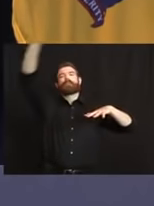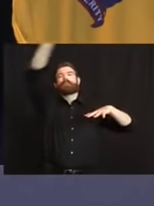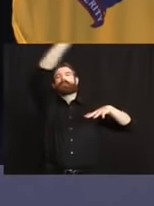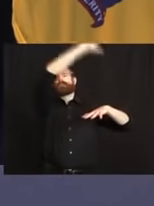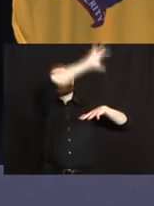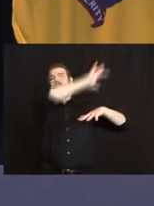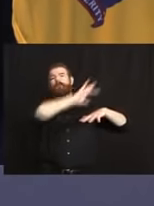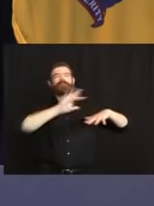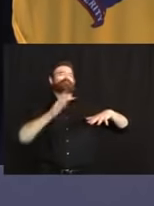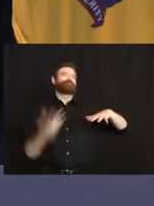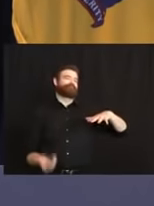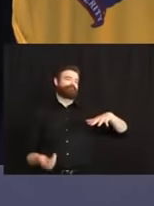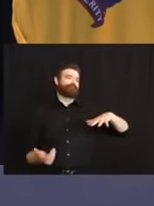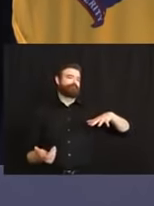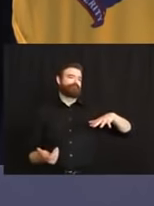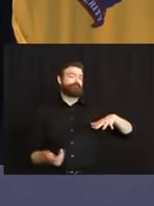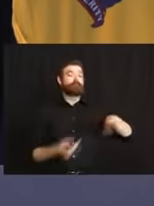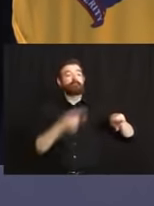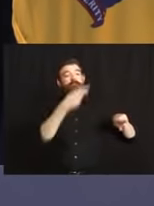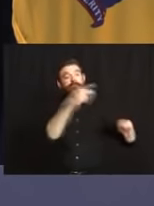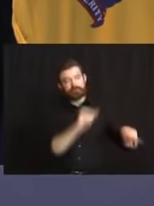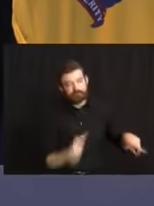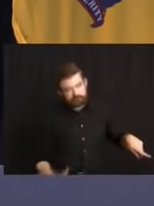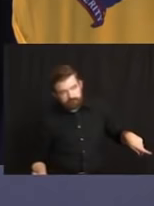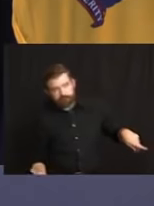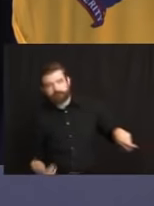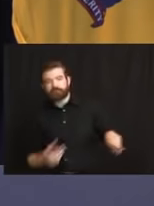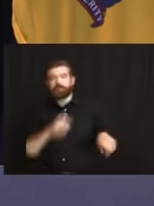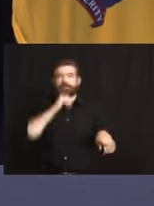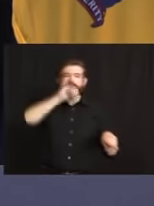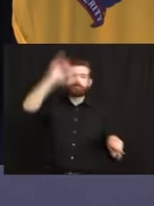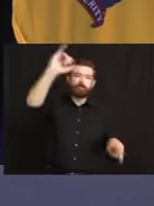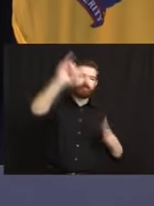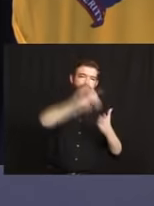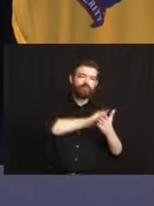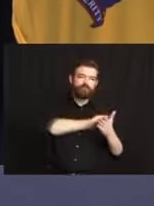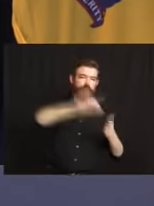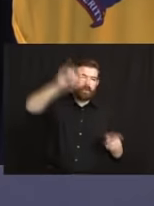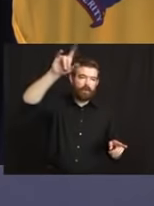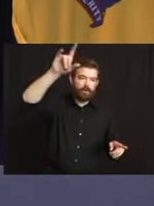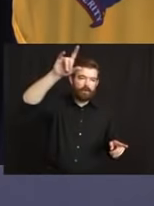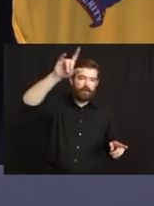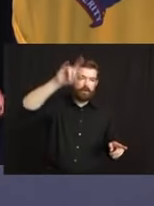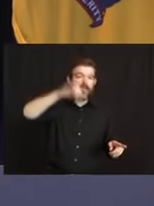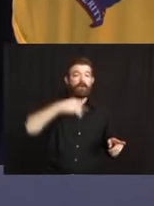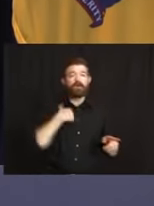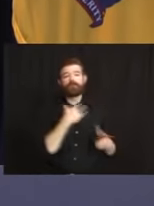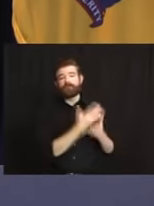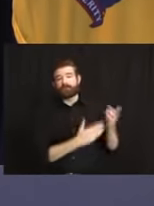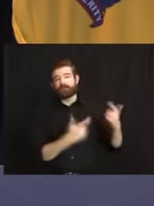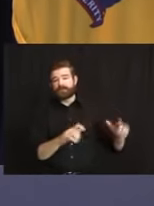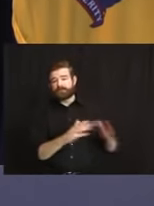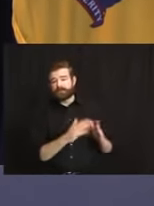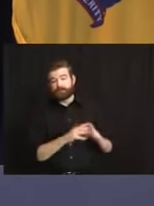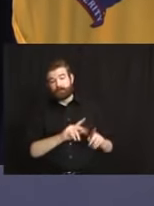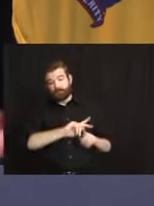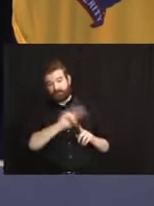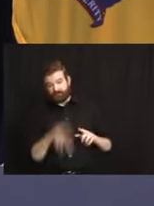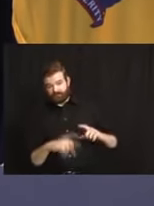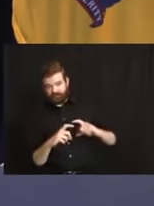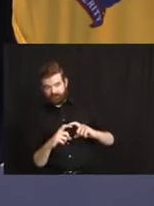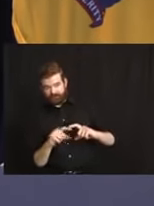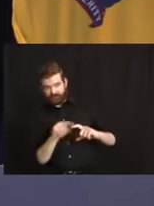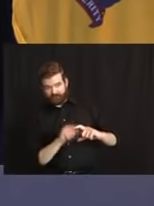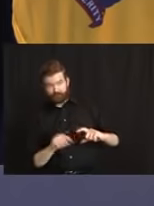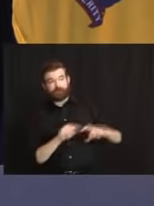Pennsylvania is not quite as skewed as New York is because you've got some big communities, notably Philadelphia and Pittsburgh, but you've got a much